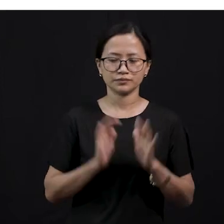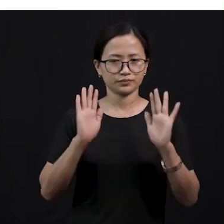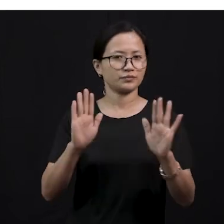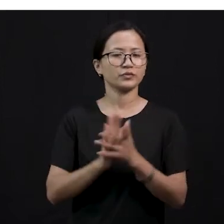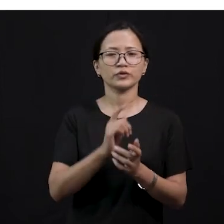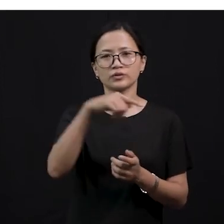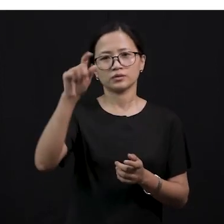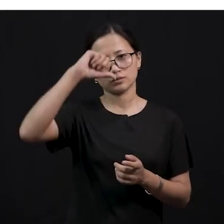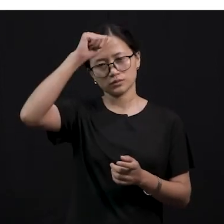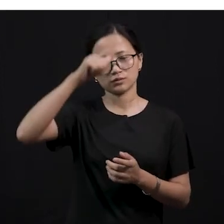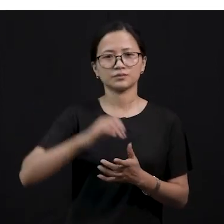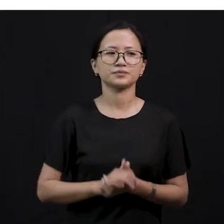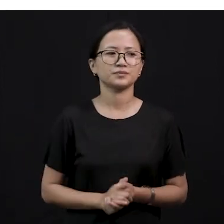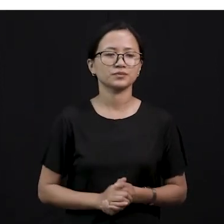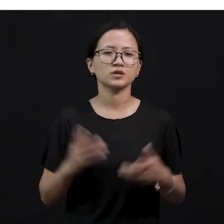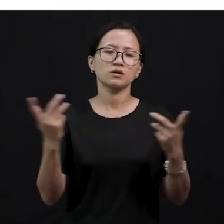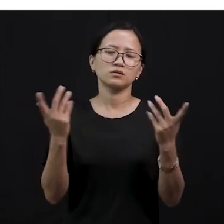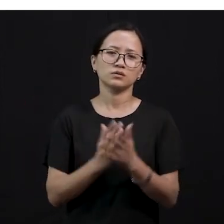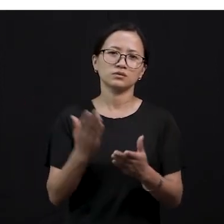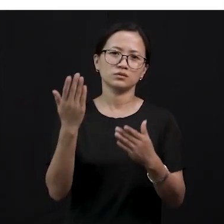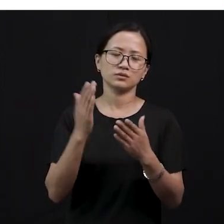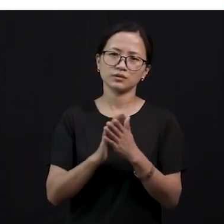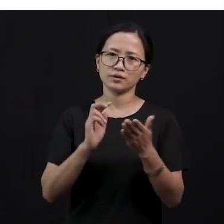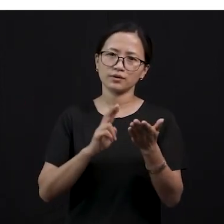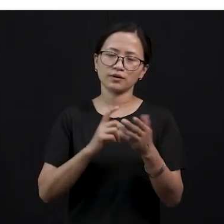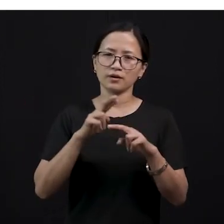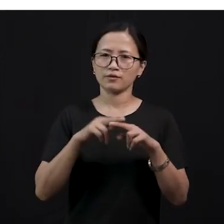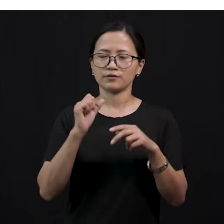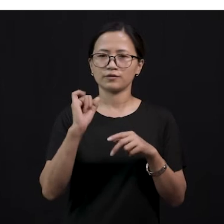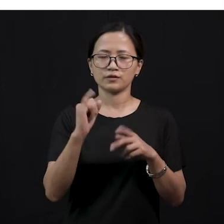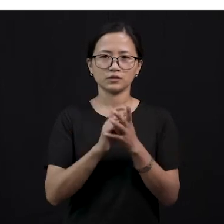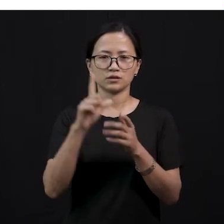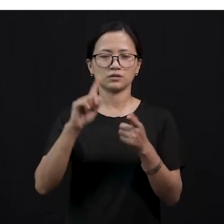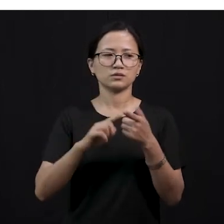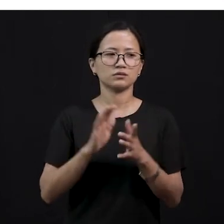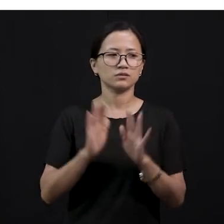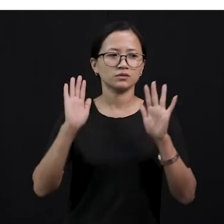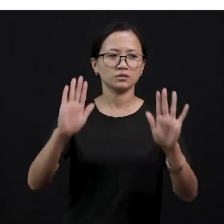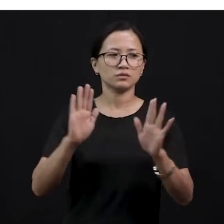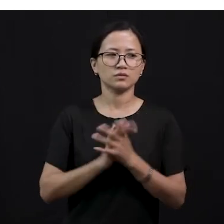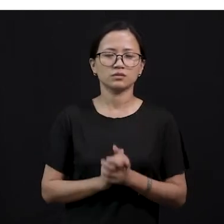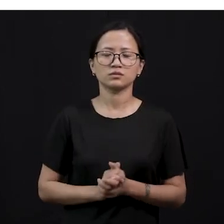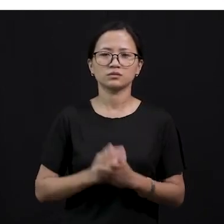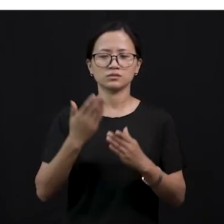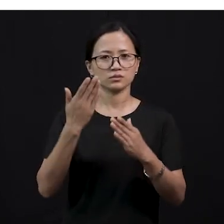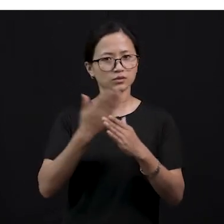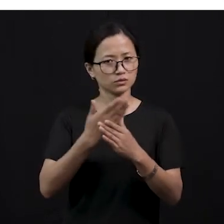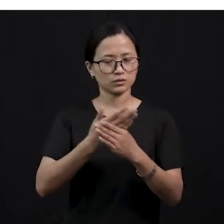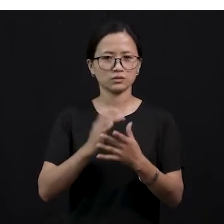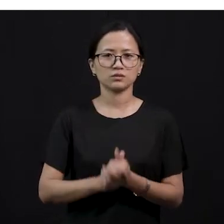right. Alright, so how do you file that information? So you have to have the